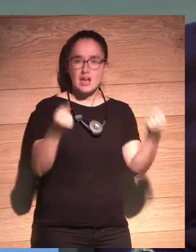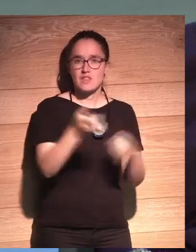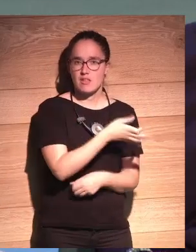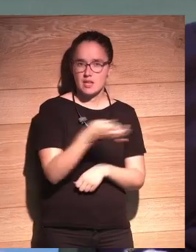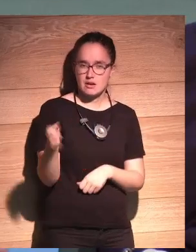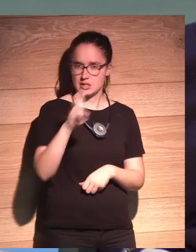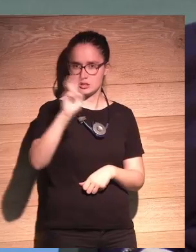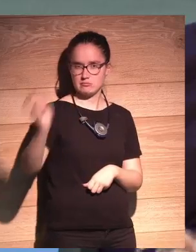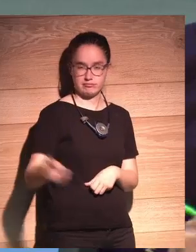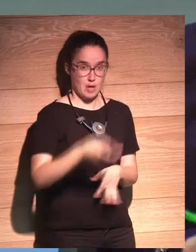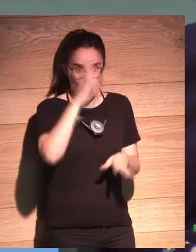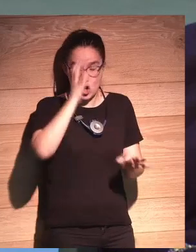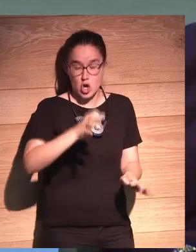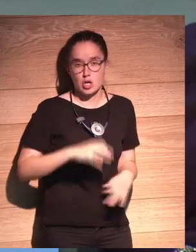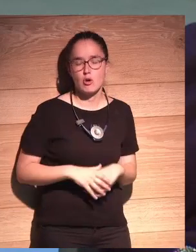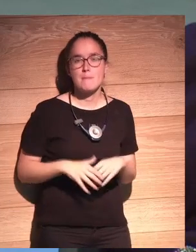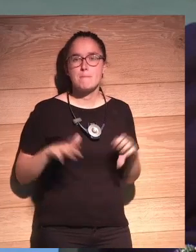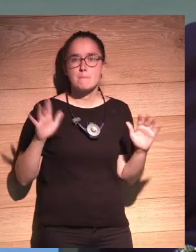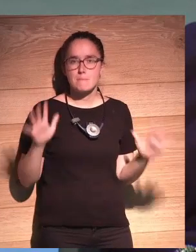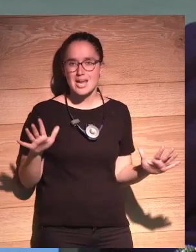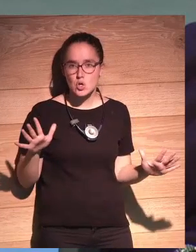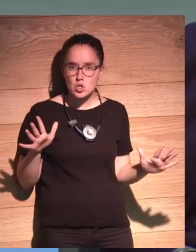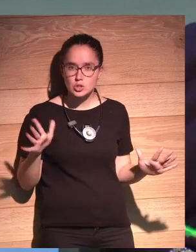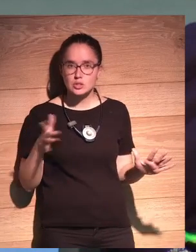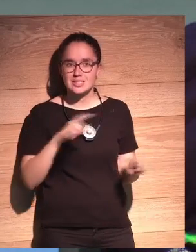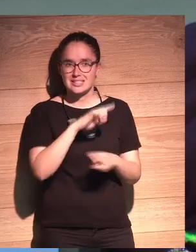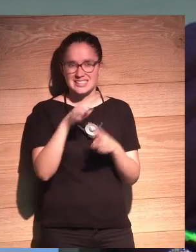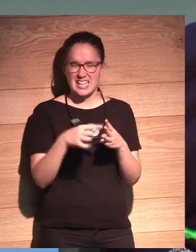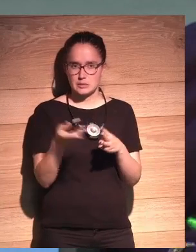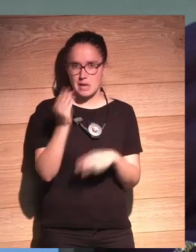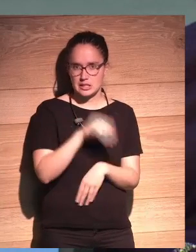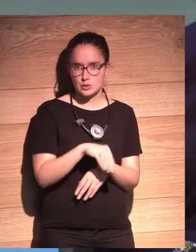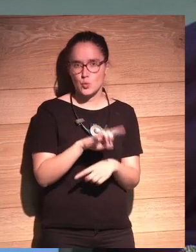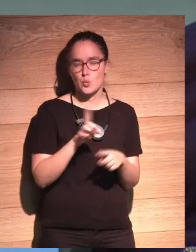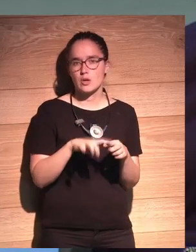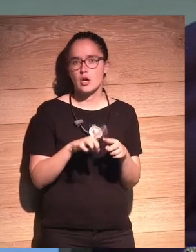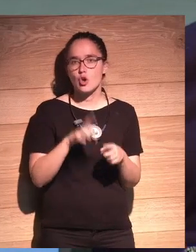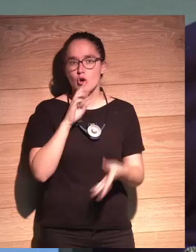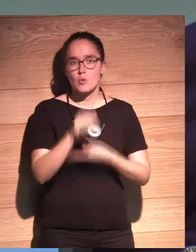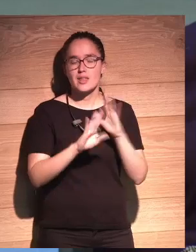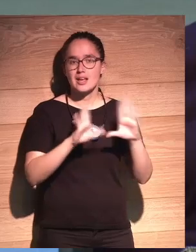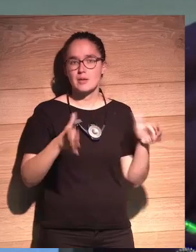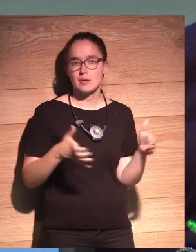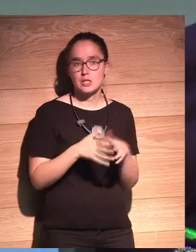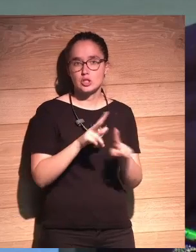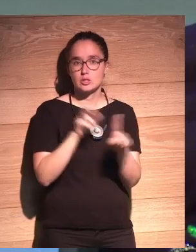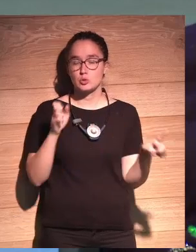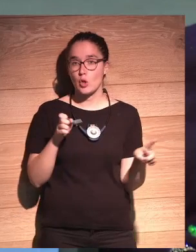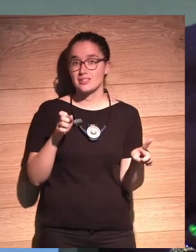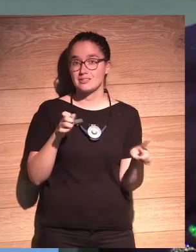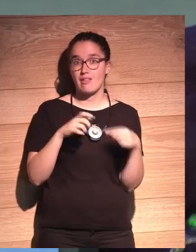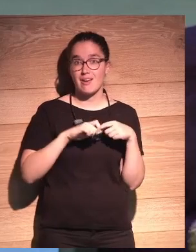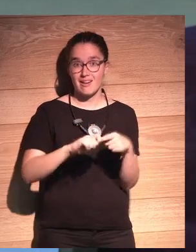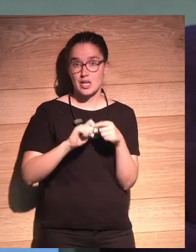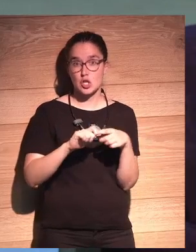related to this, we also have energy efficiency, and we include 3 more criteria: how